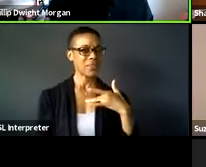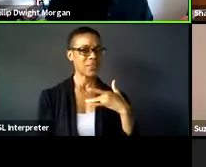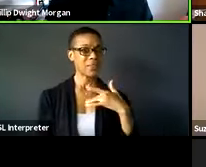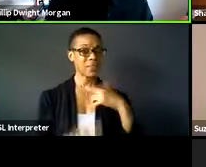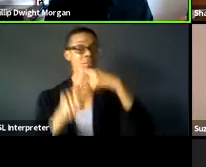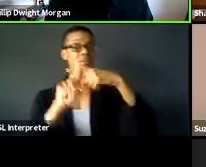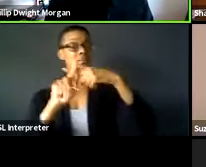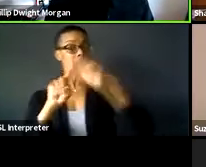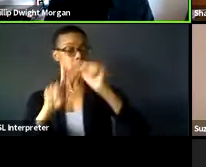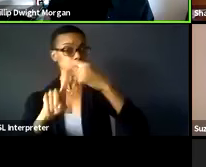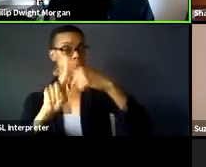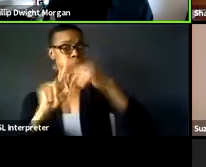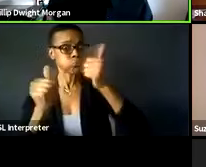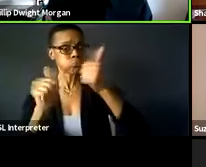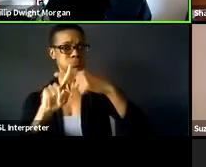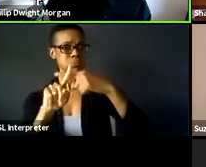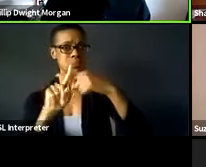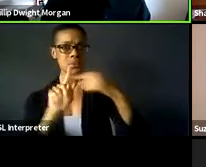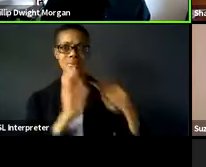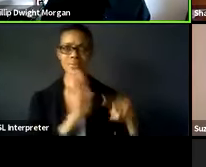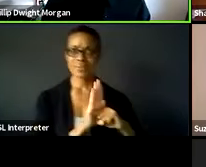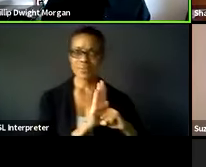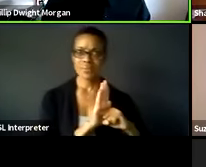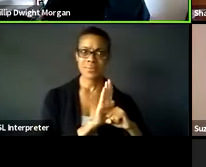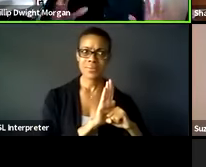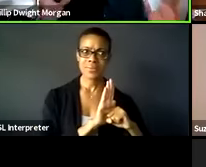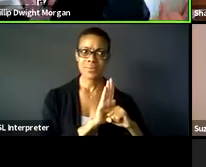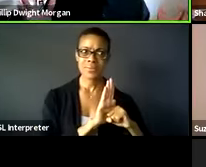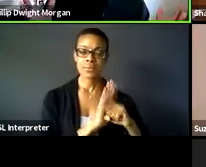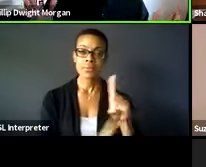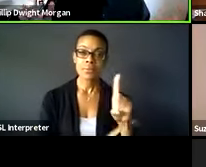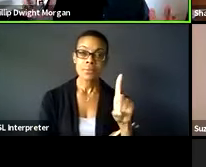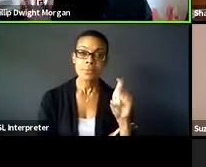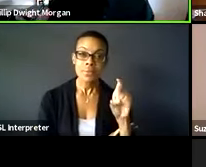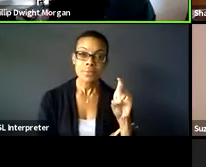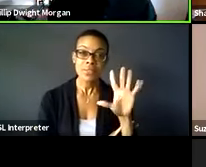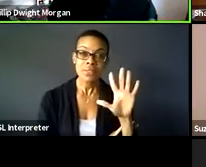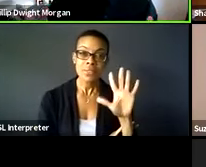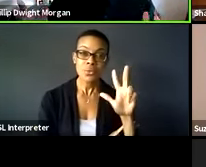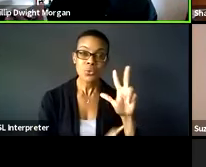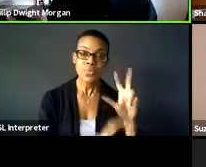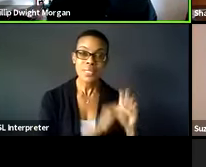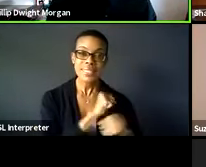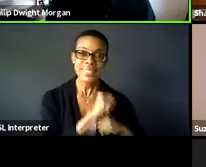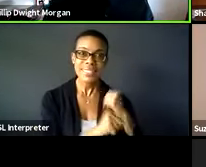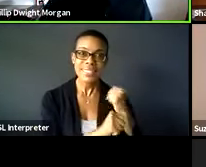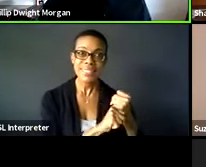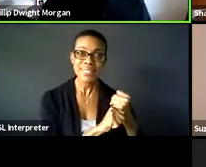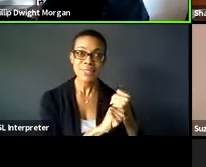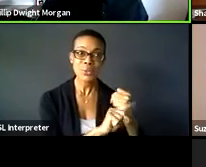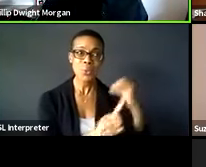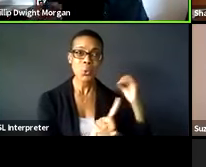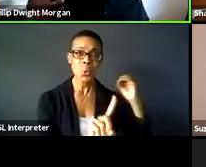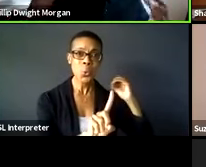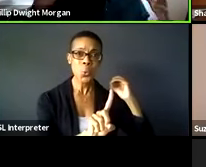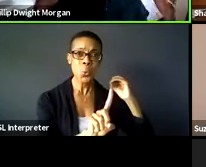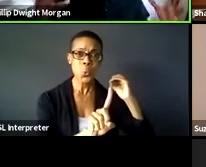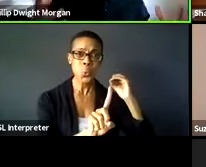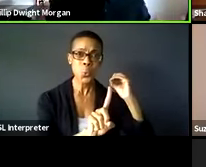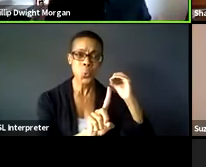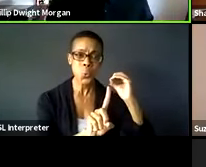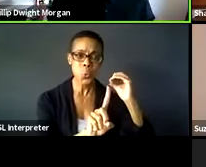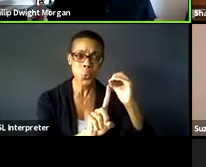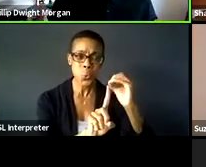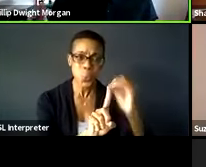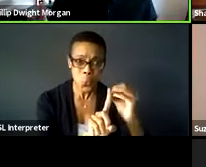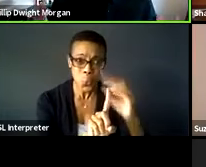It really shouldn't have taken that long, you know, 153 years. And so I guess my question